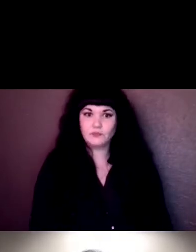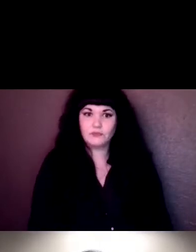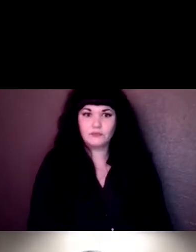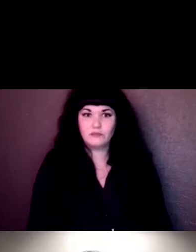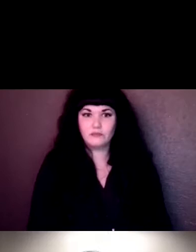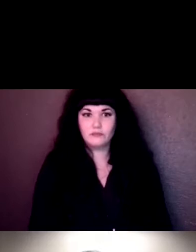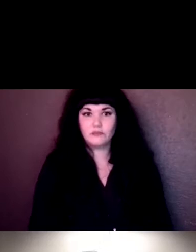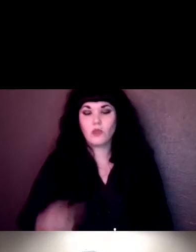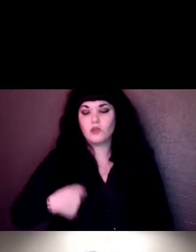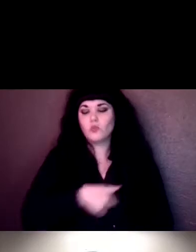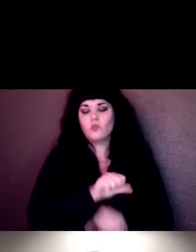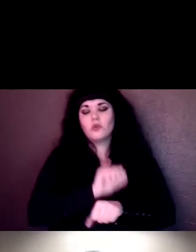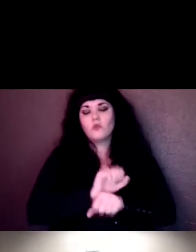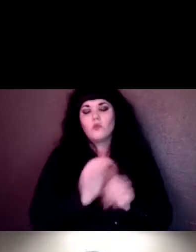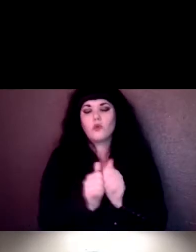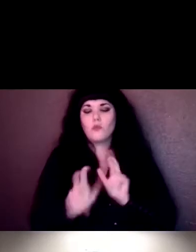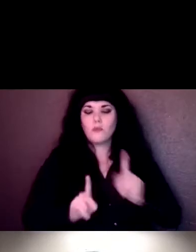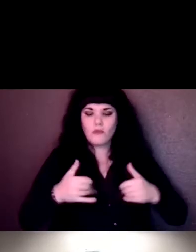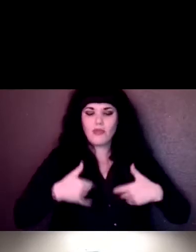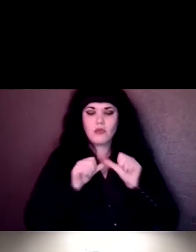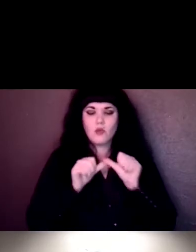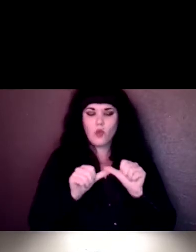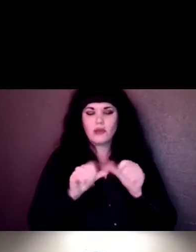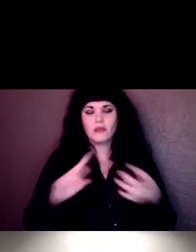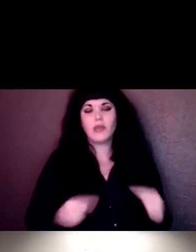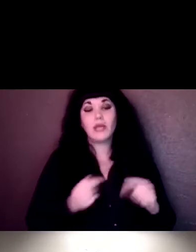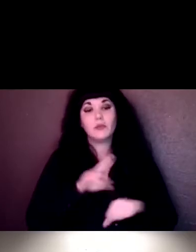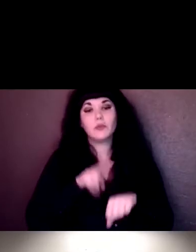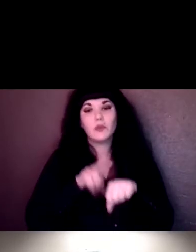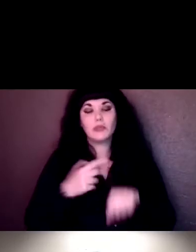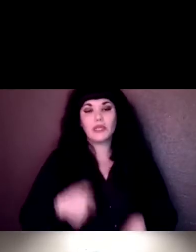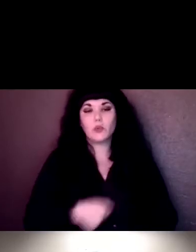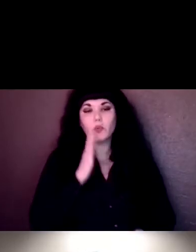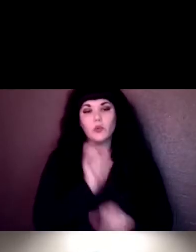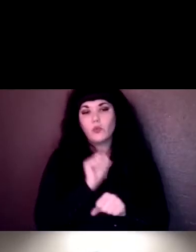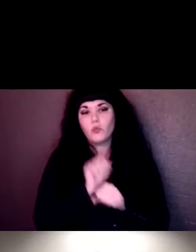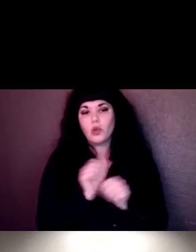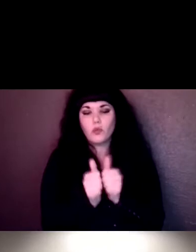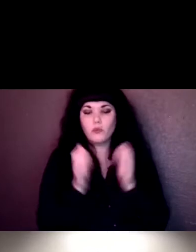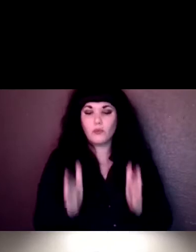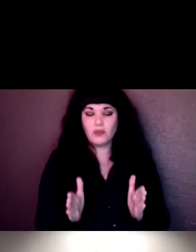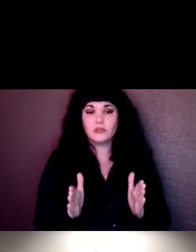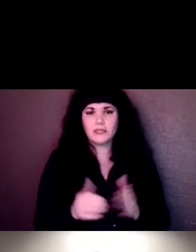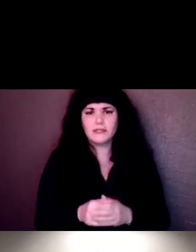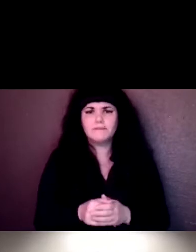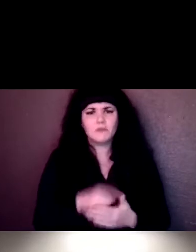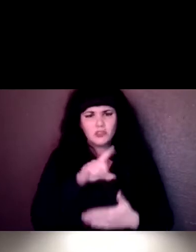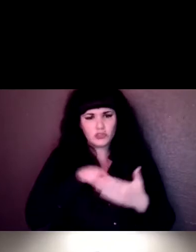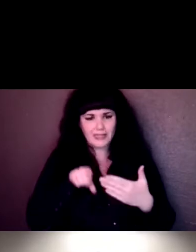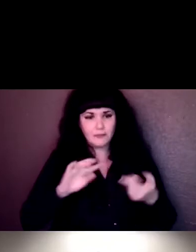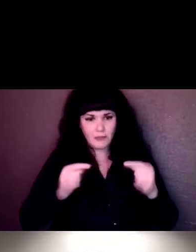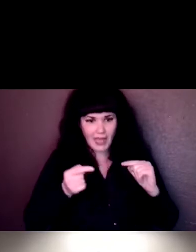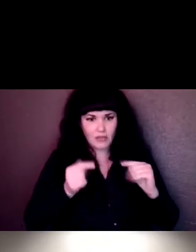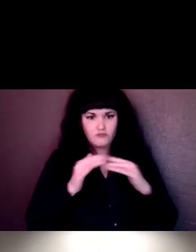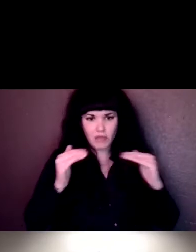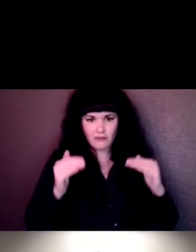So we work with people who have chronic pain. Typically, we would work with somebody with pain levels that range between 3